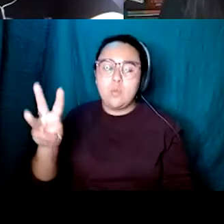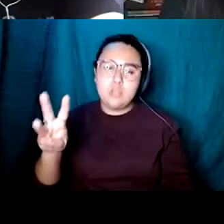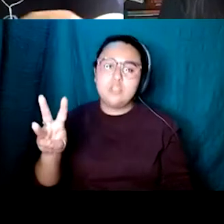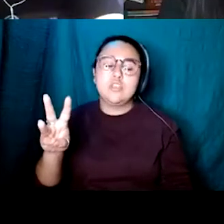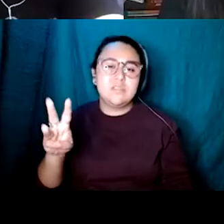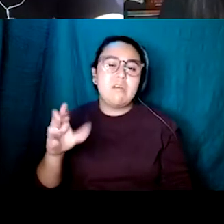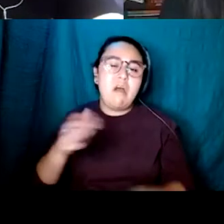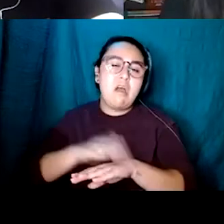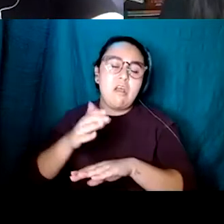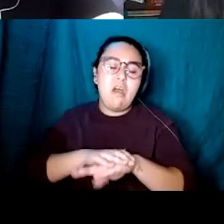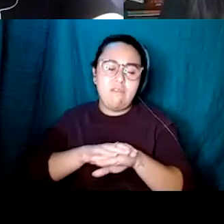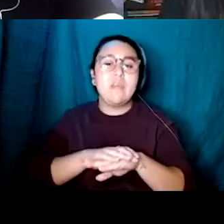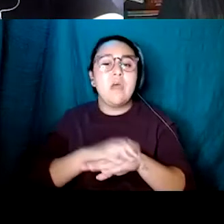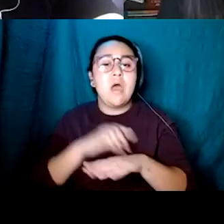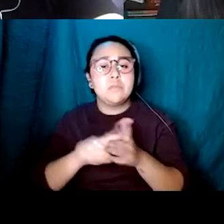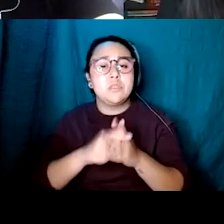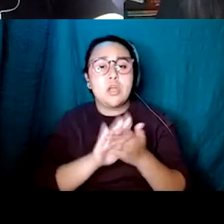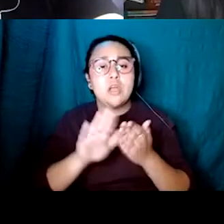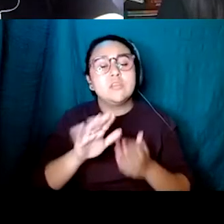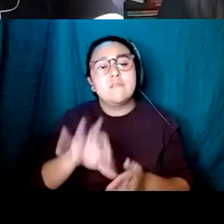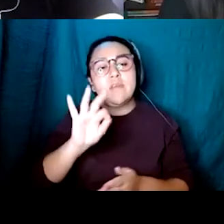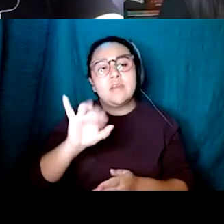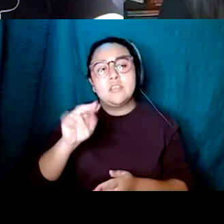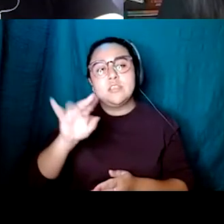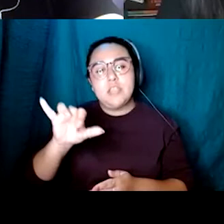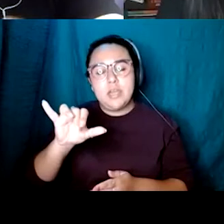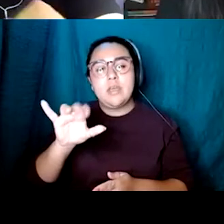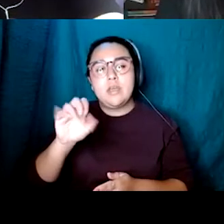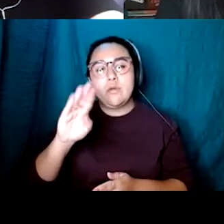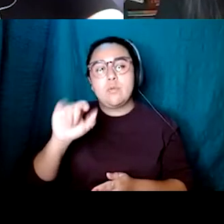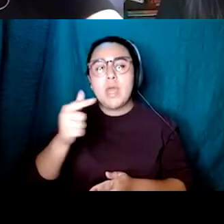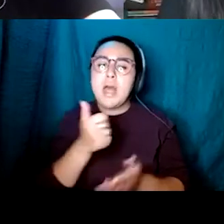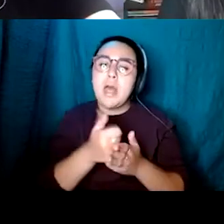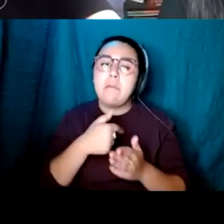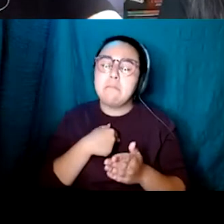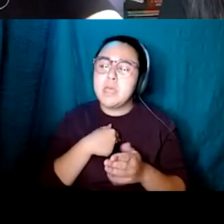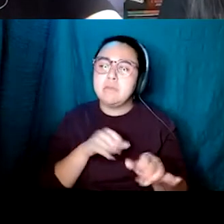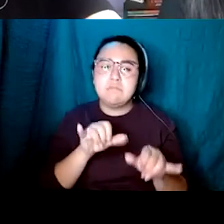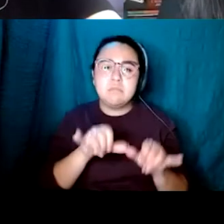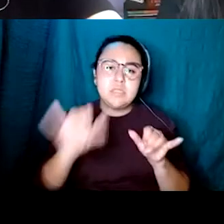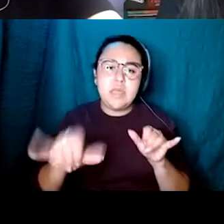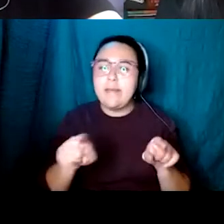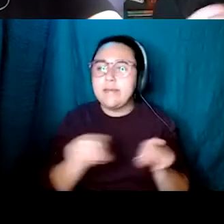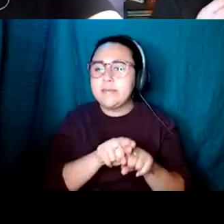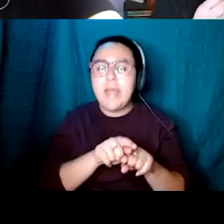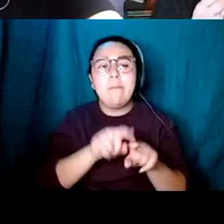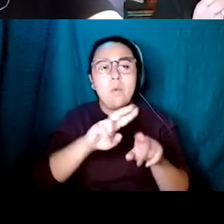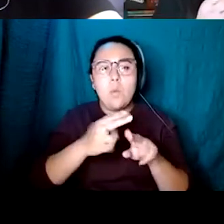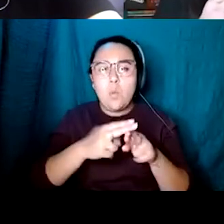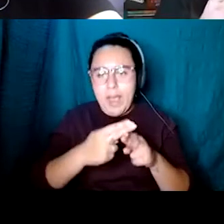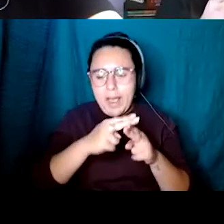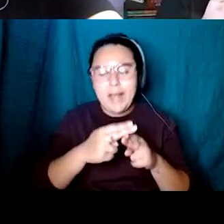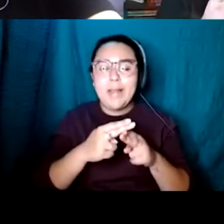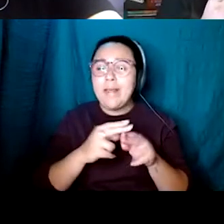Craig. Jenny Craig had managed to help me keep the freshman 15 off, but it soon turned into another failed diet, and by the time I had reached my